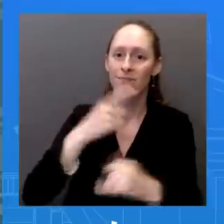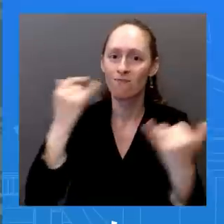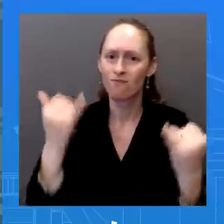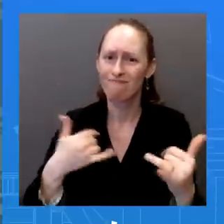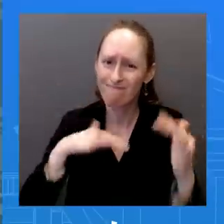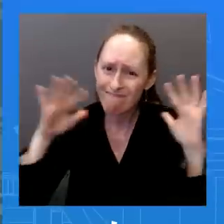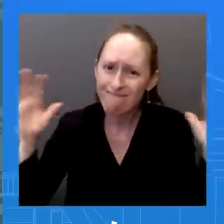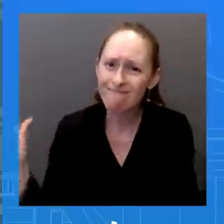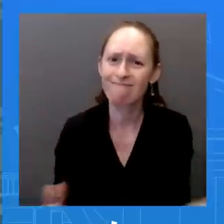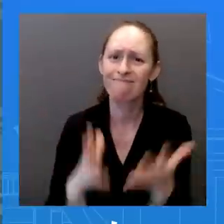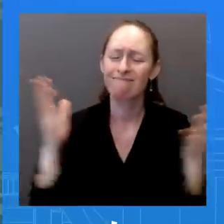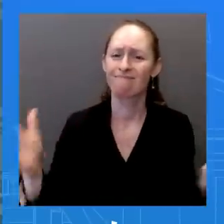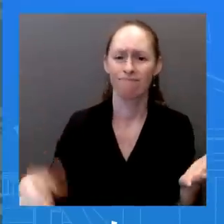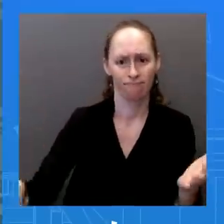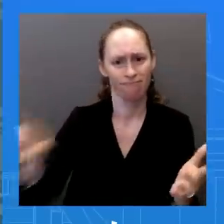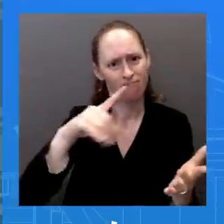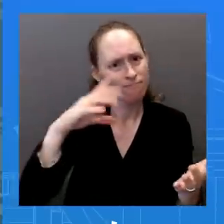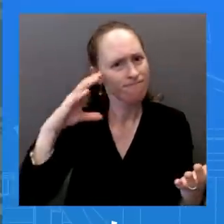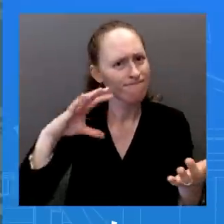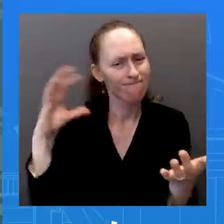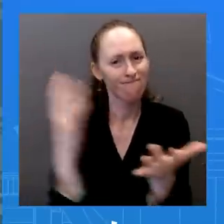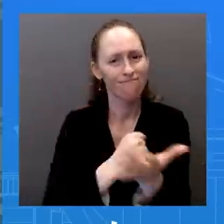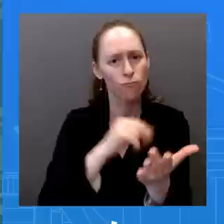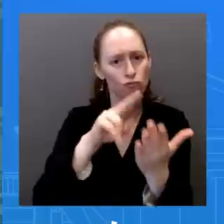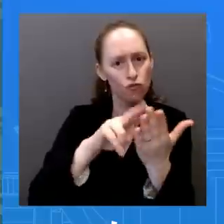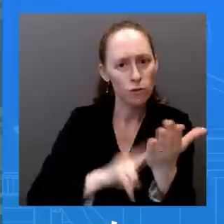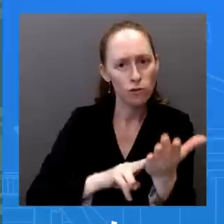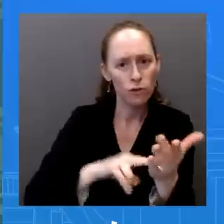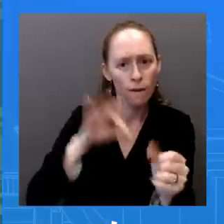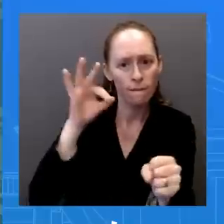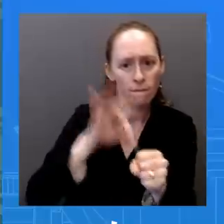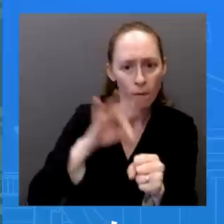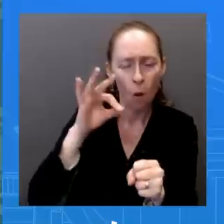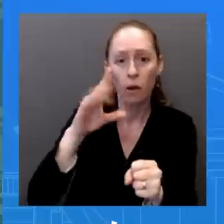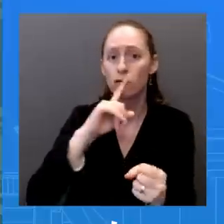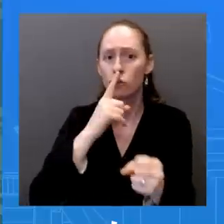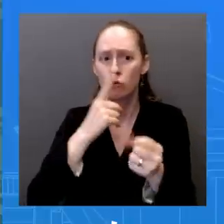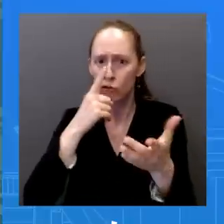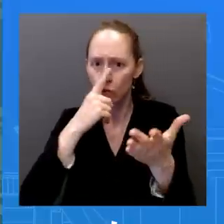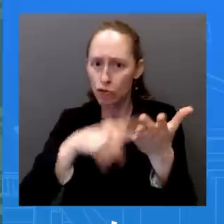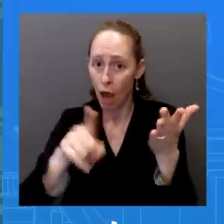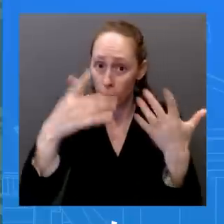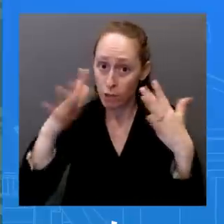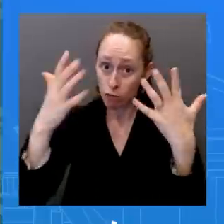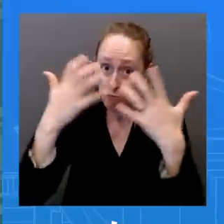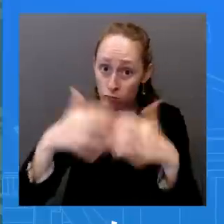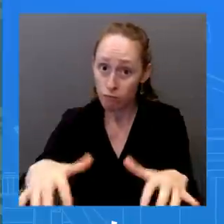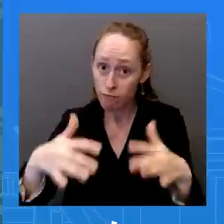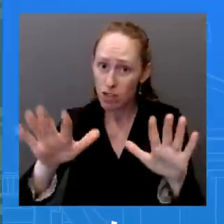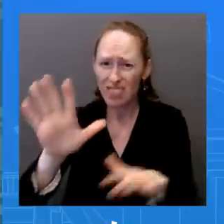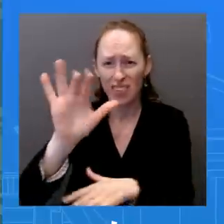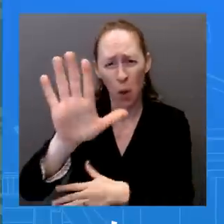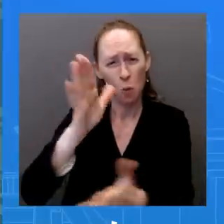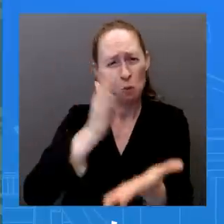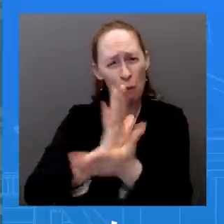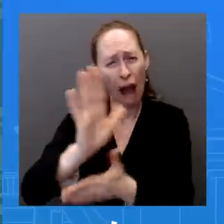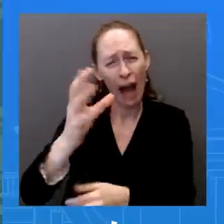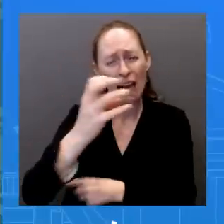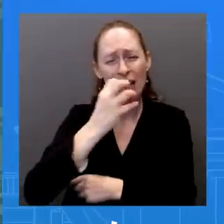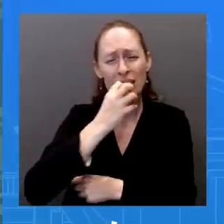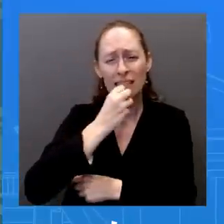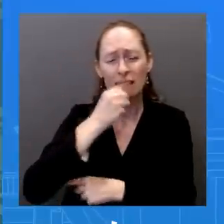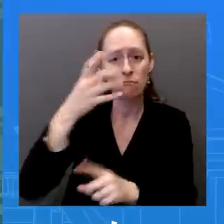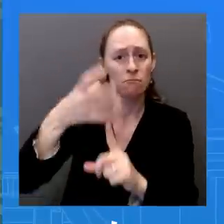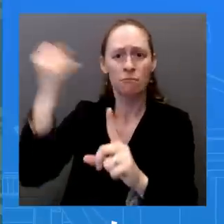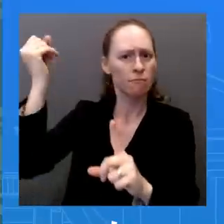location and status. The right to vote is sacred in our country. Nevertheless, Republican-controlled state legislatures across